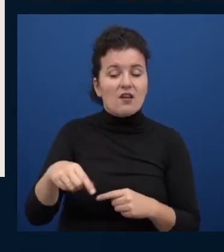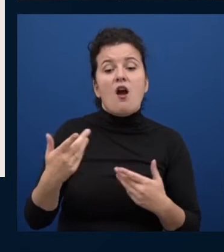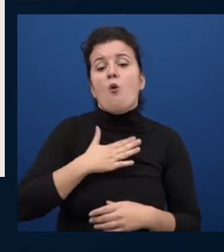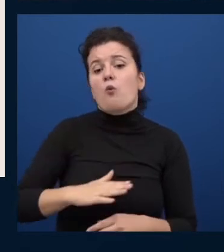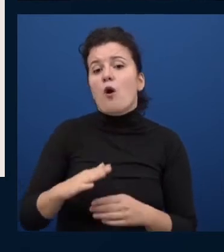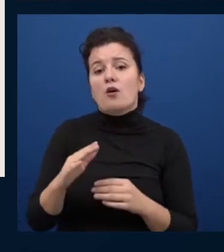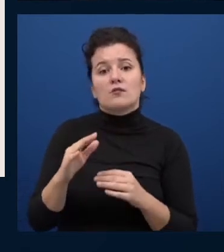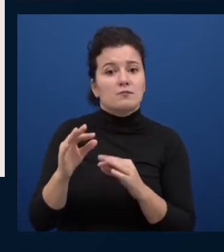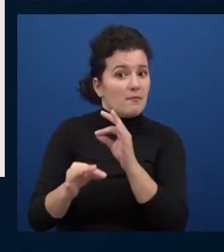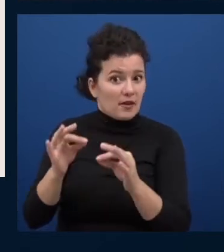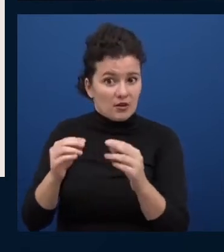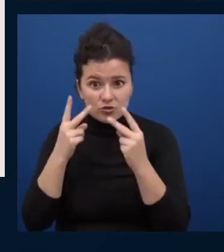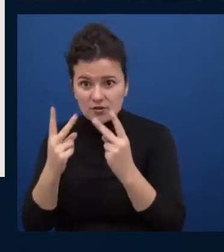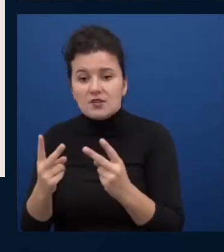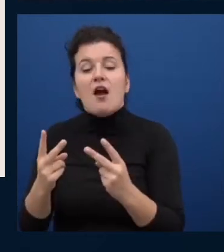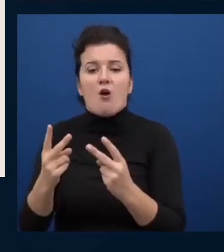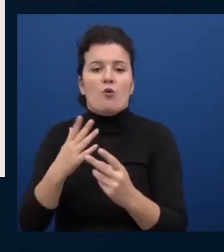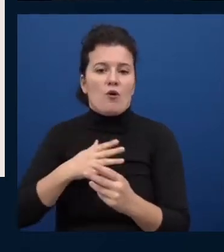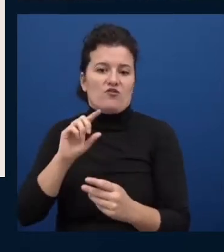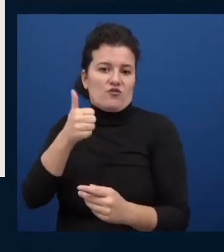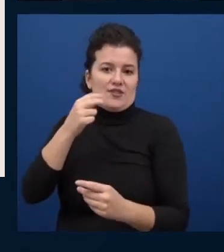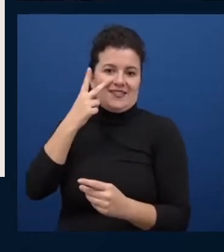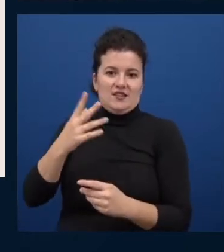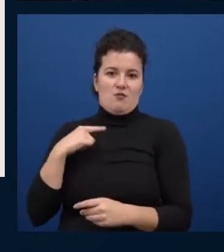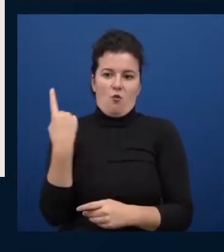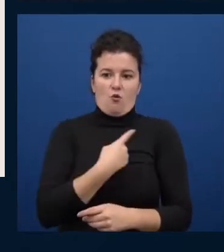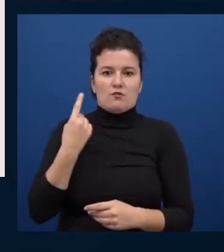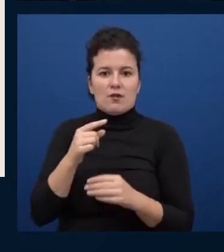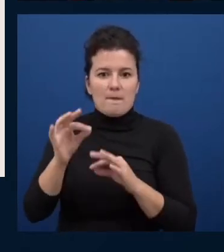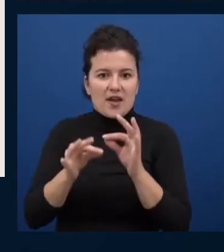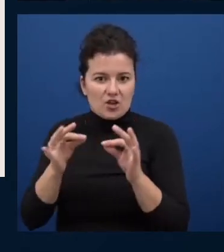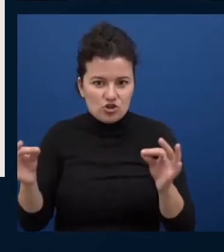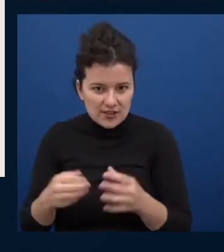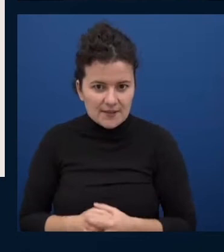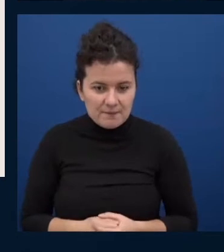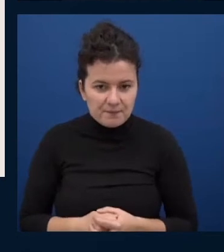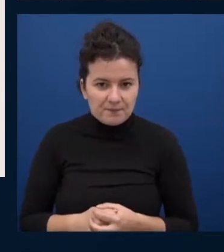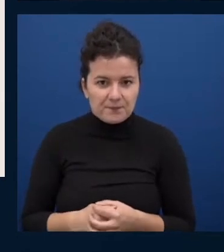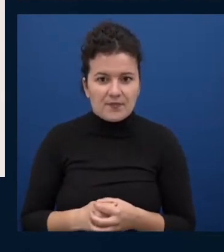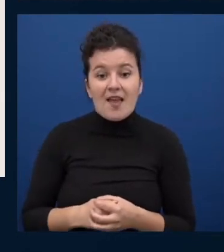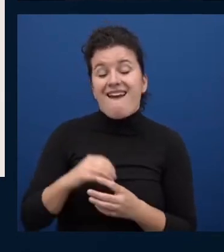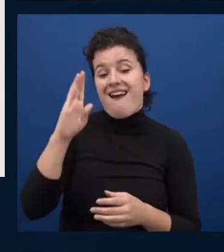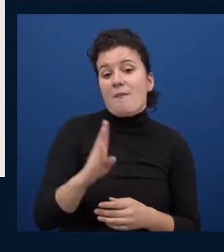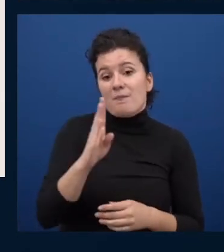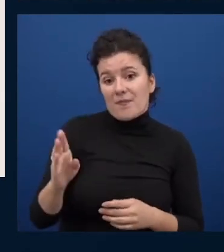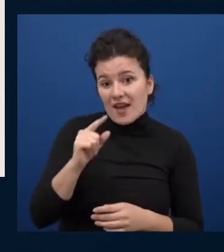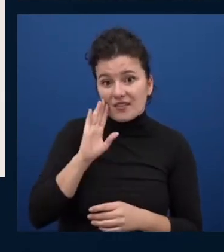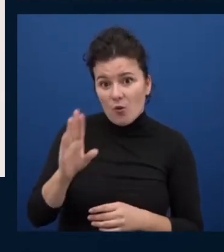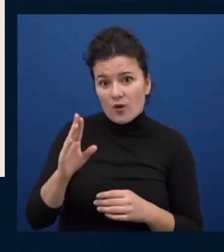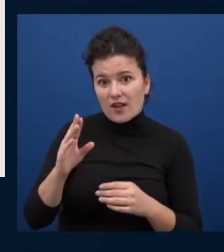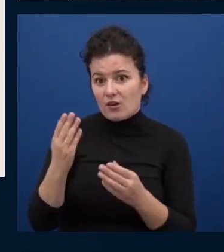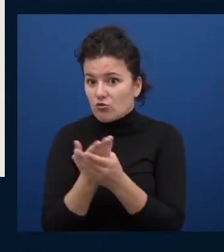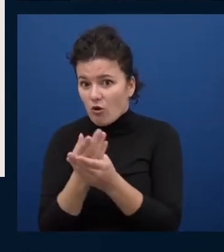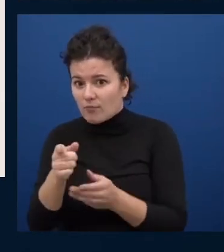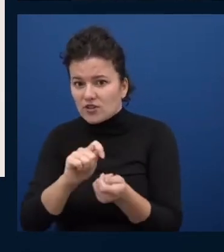also start looking into our own packages. And from the beta, we will also document the changes between